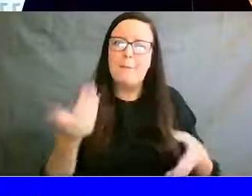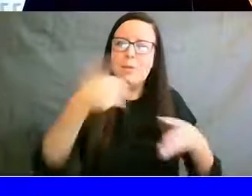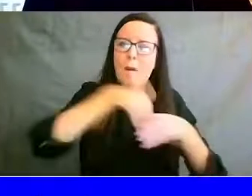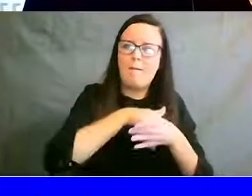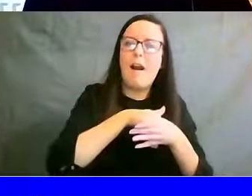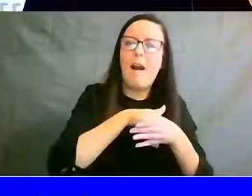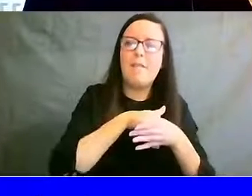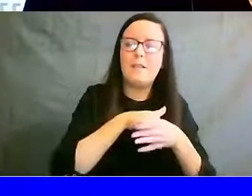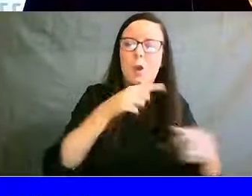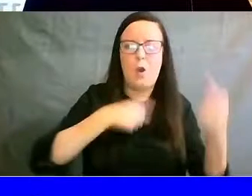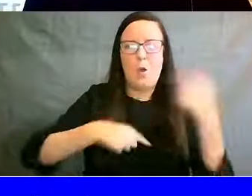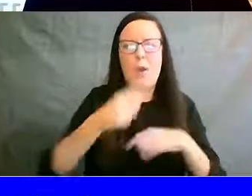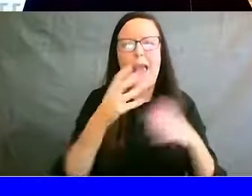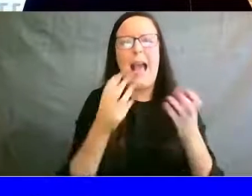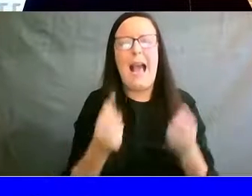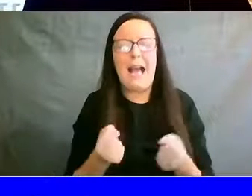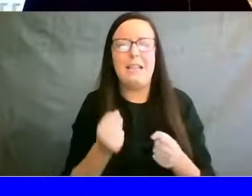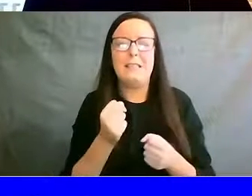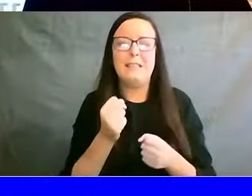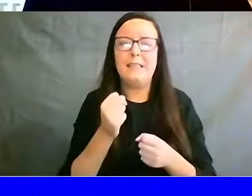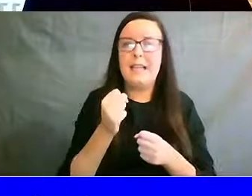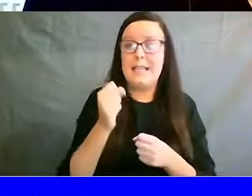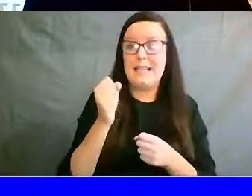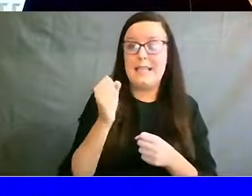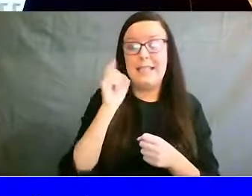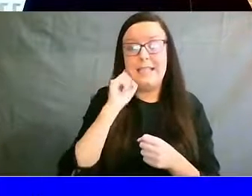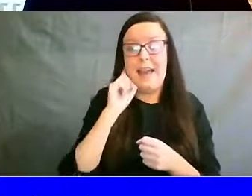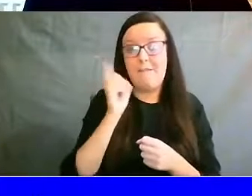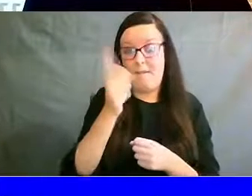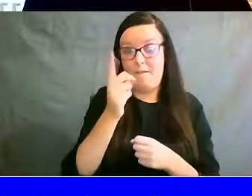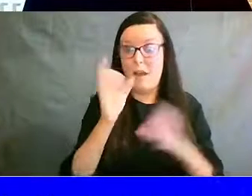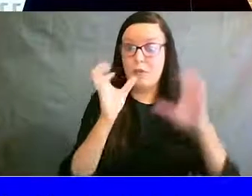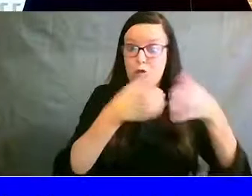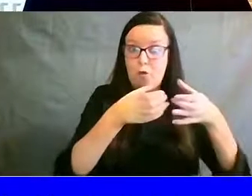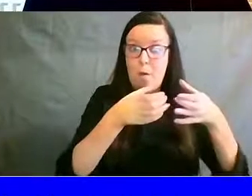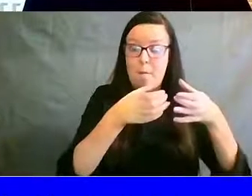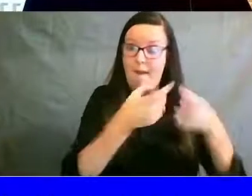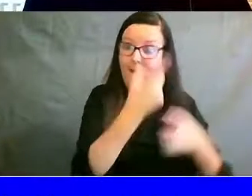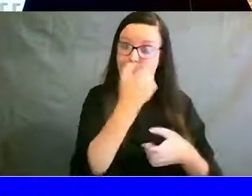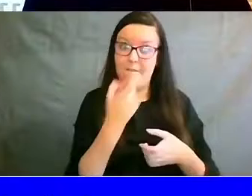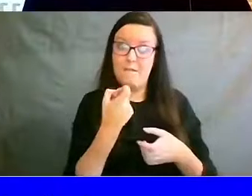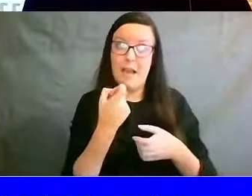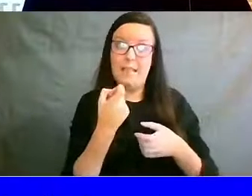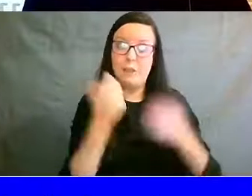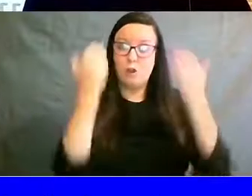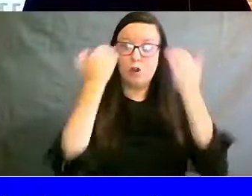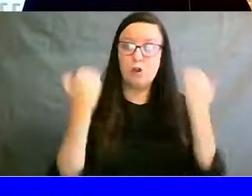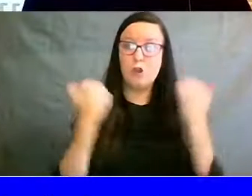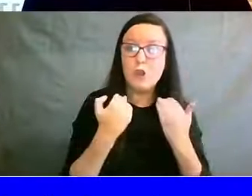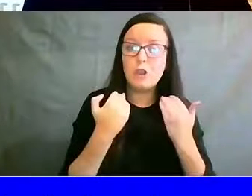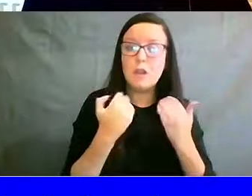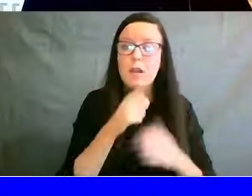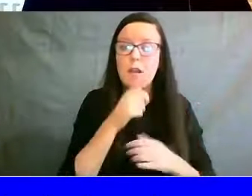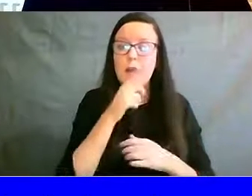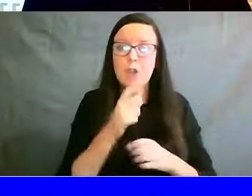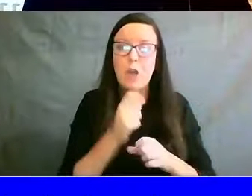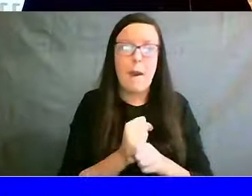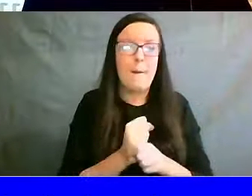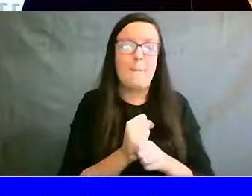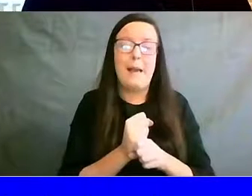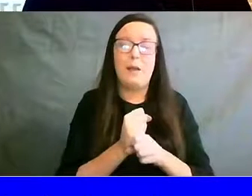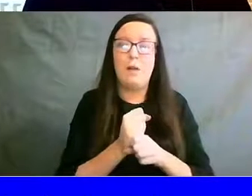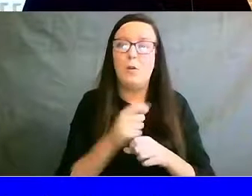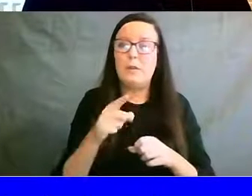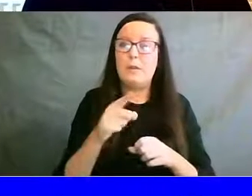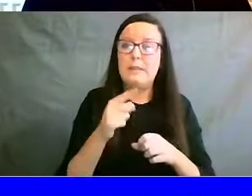group invited senior Northern Ireland judges to talk about the exclusion from jury service. And it